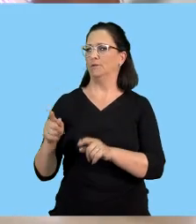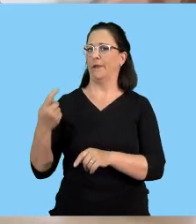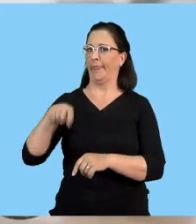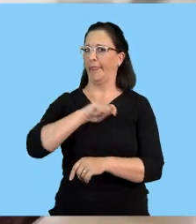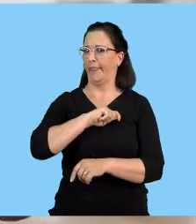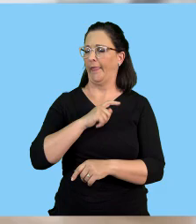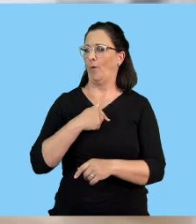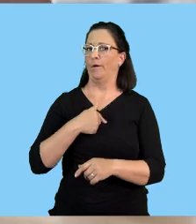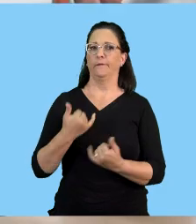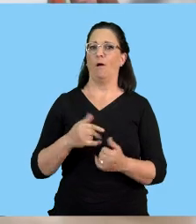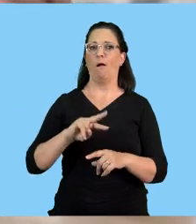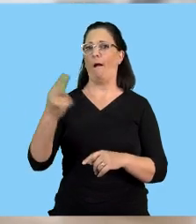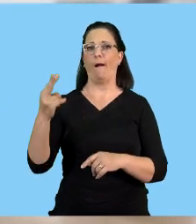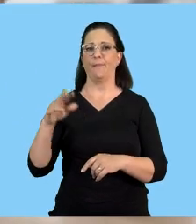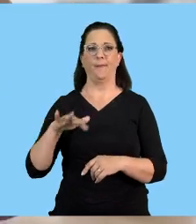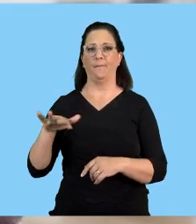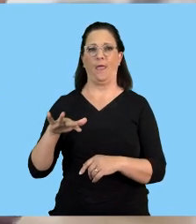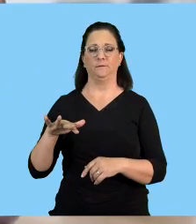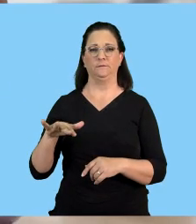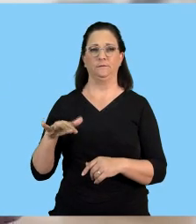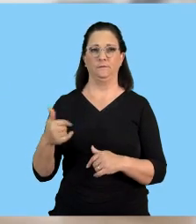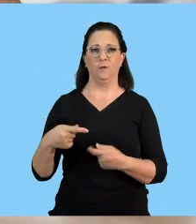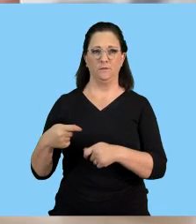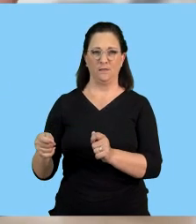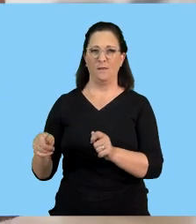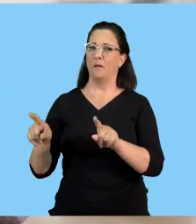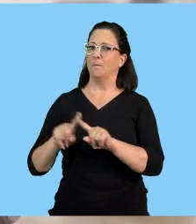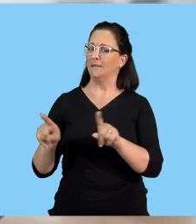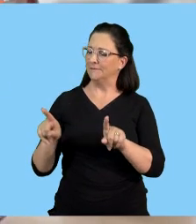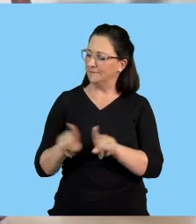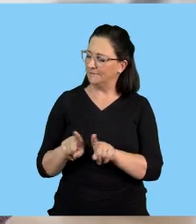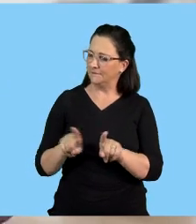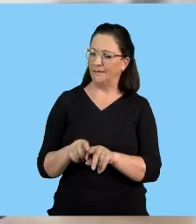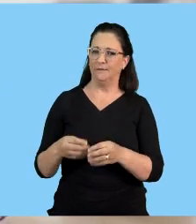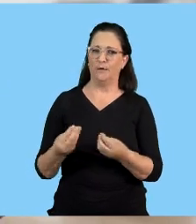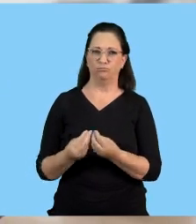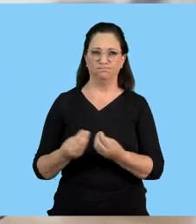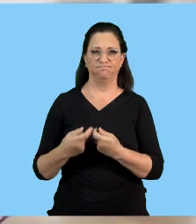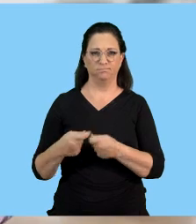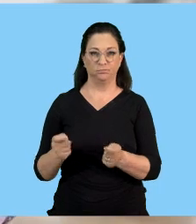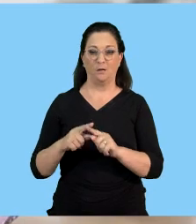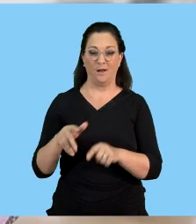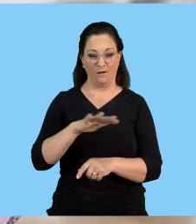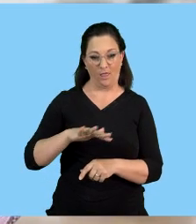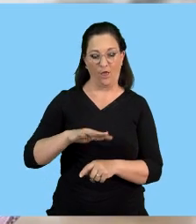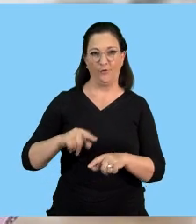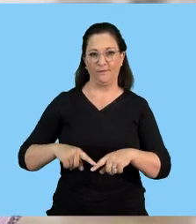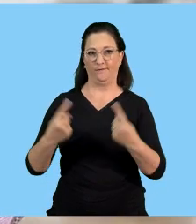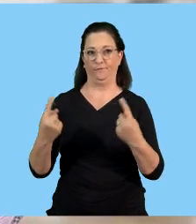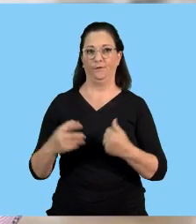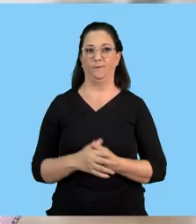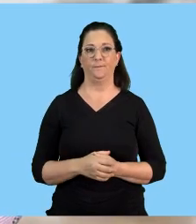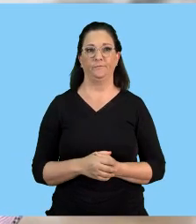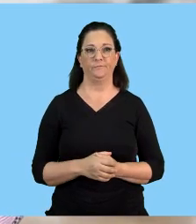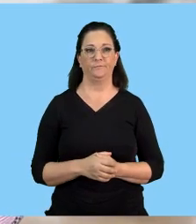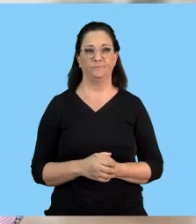to Kenya, I want to go somewhere else. Just you're changing an area, but you're still selling an existing product, but in a different place, different market.